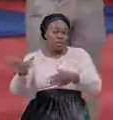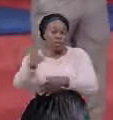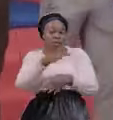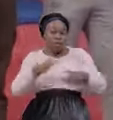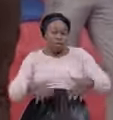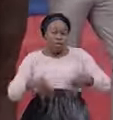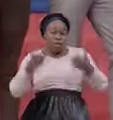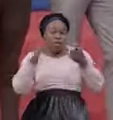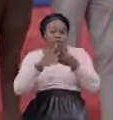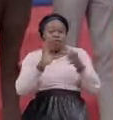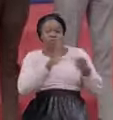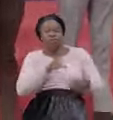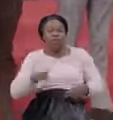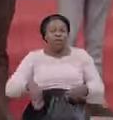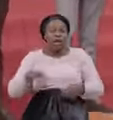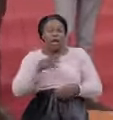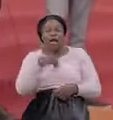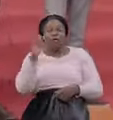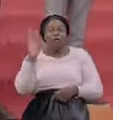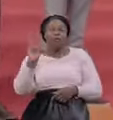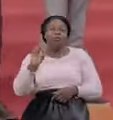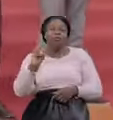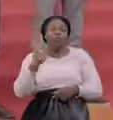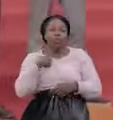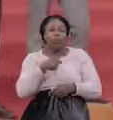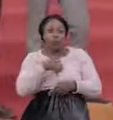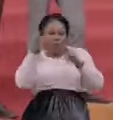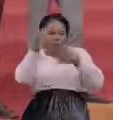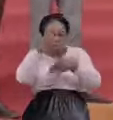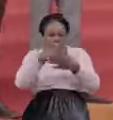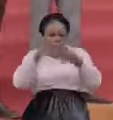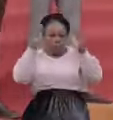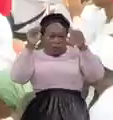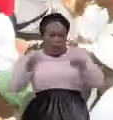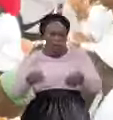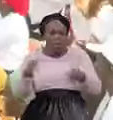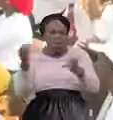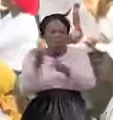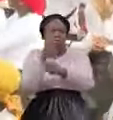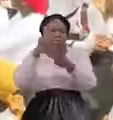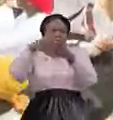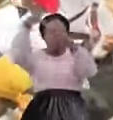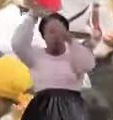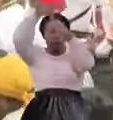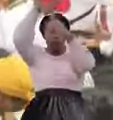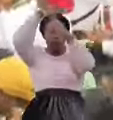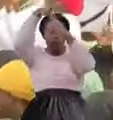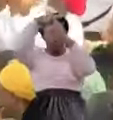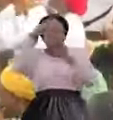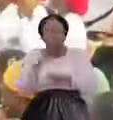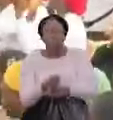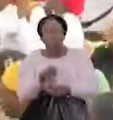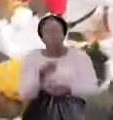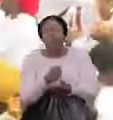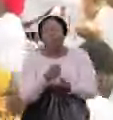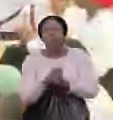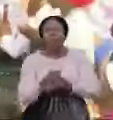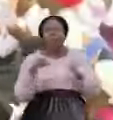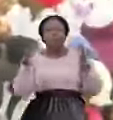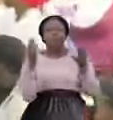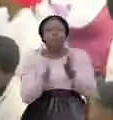so we all can get to the heights. Put those hands together for